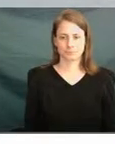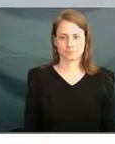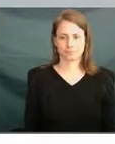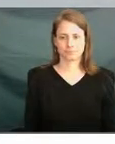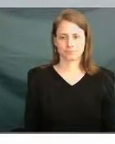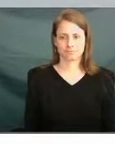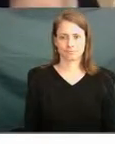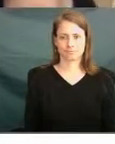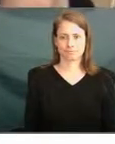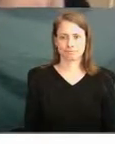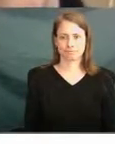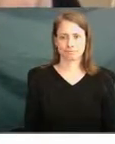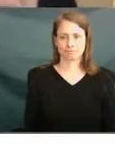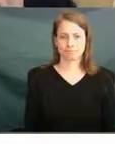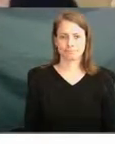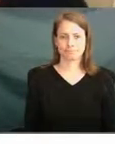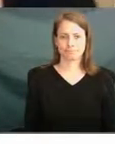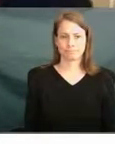Gjør du det? Fint.